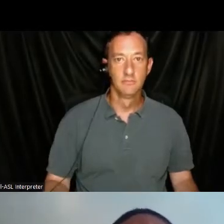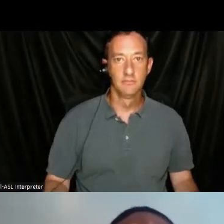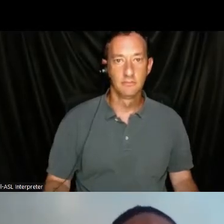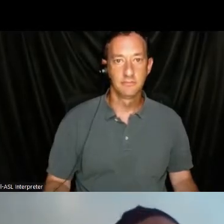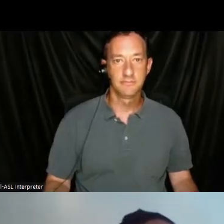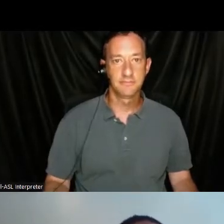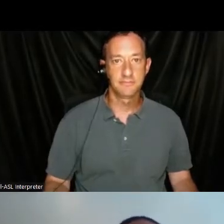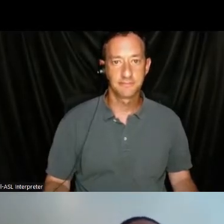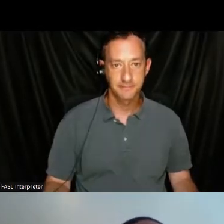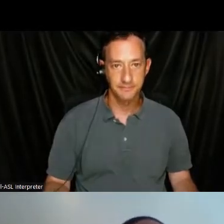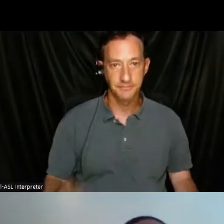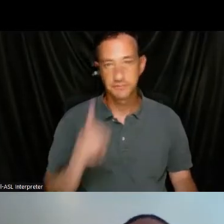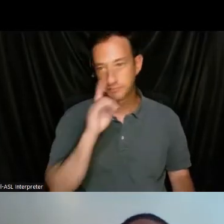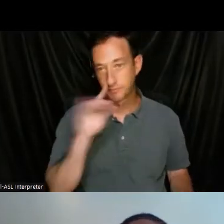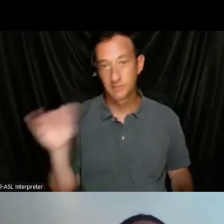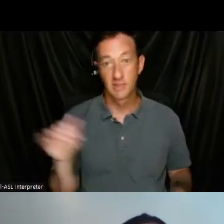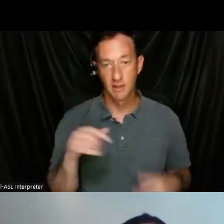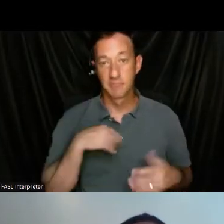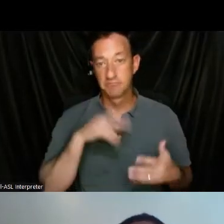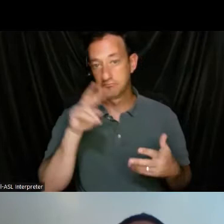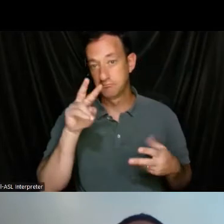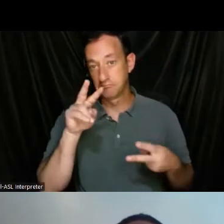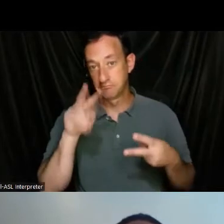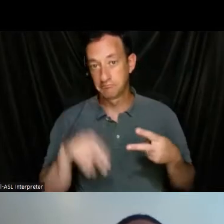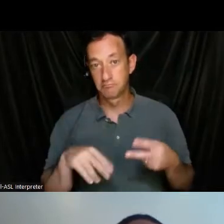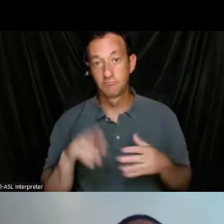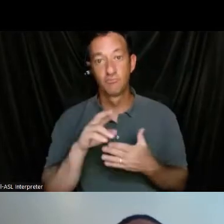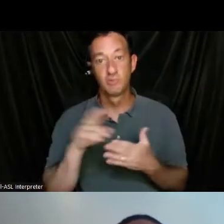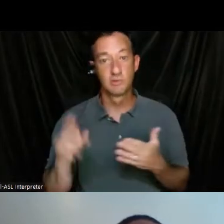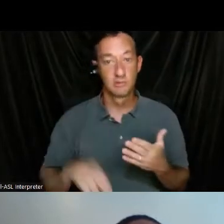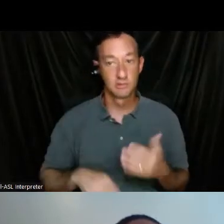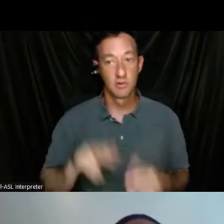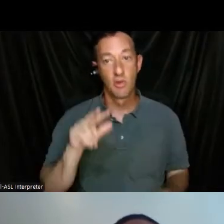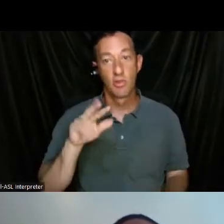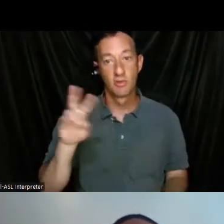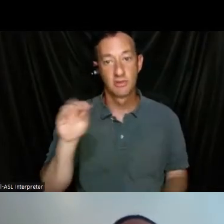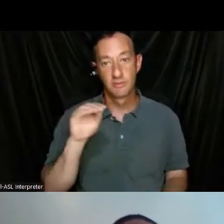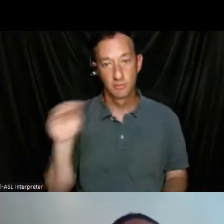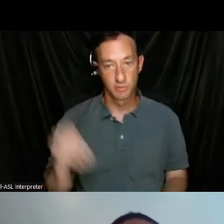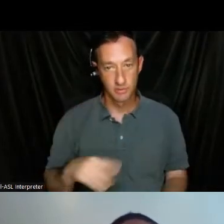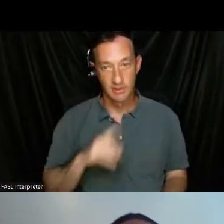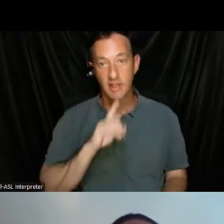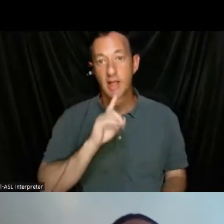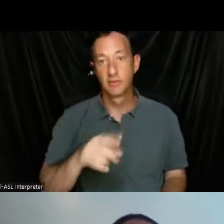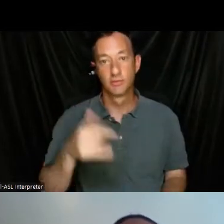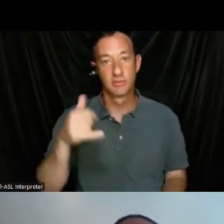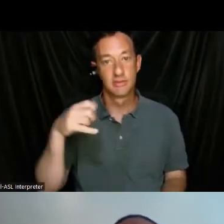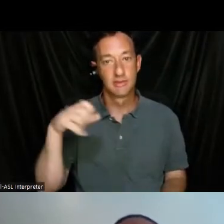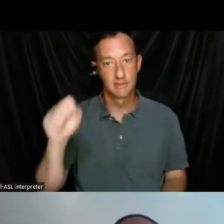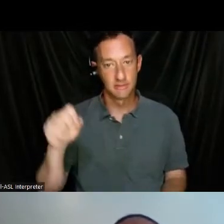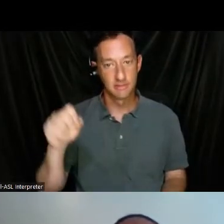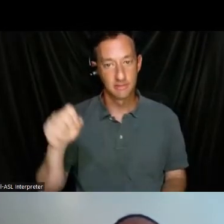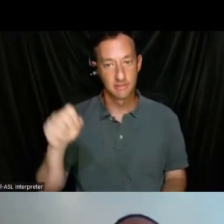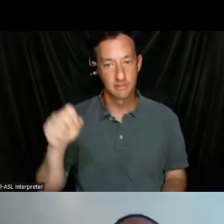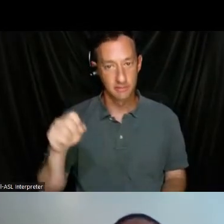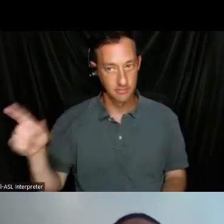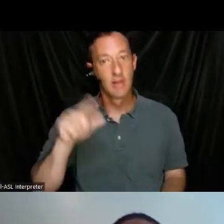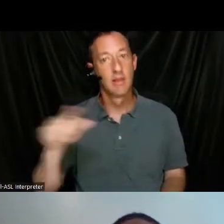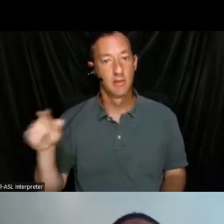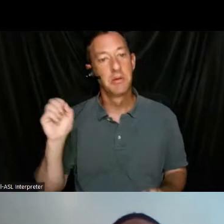Okay, so it looks like from the results of our poll, 37% of respondents answered yes, that the housing provider